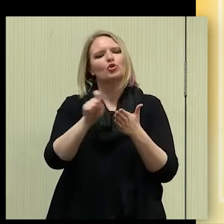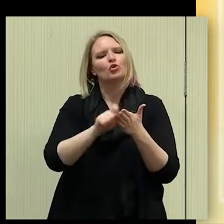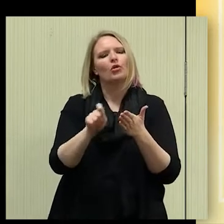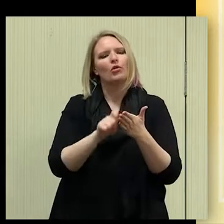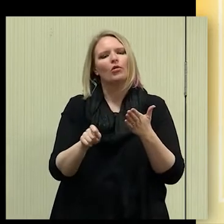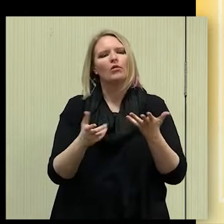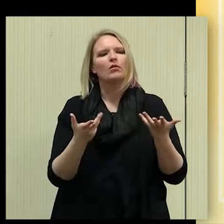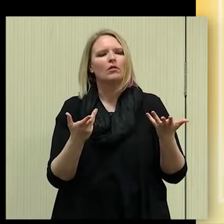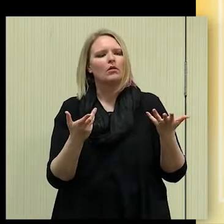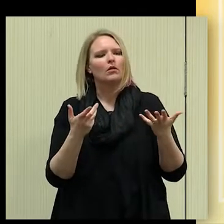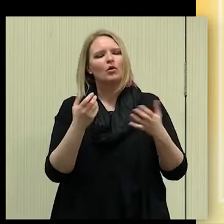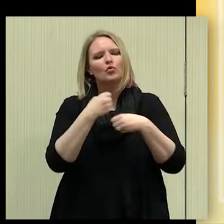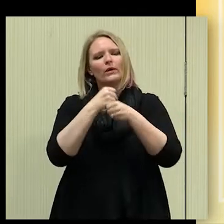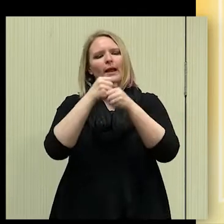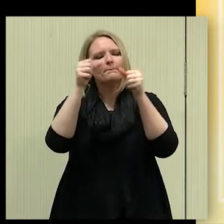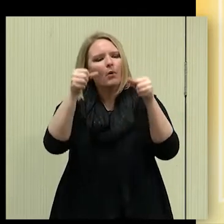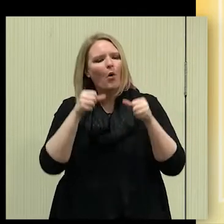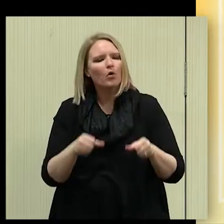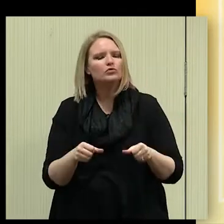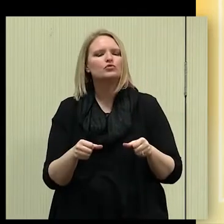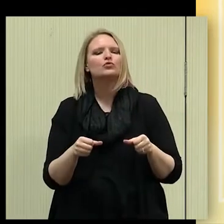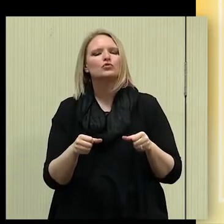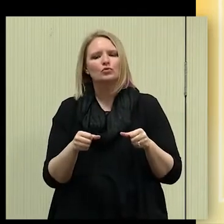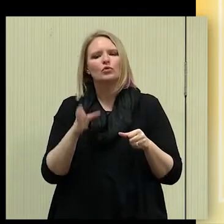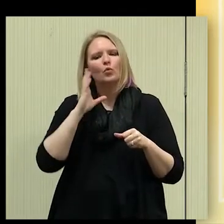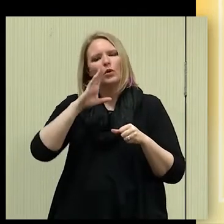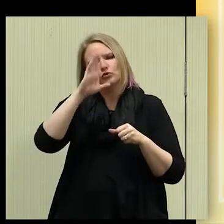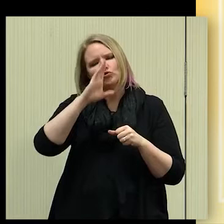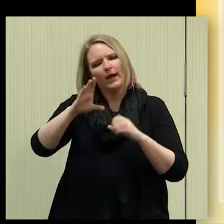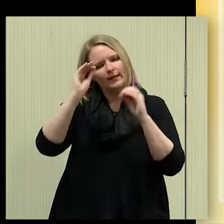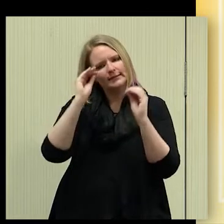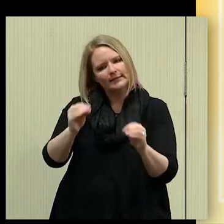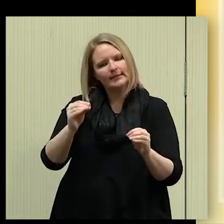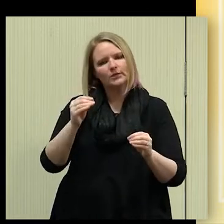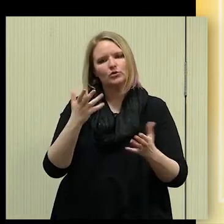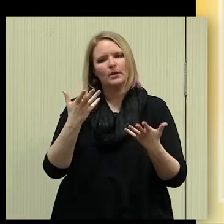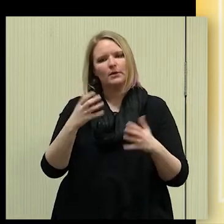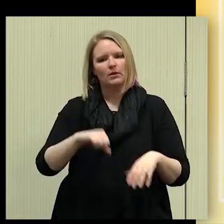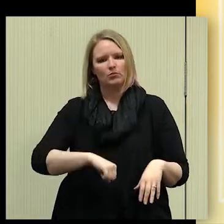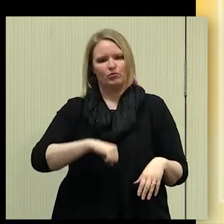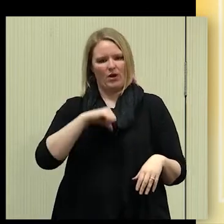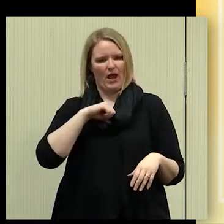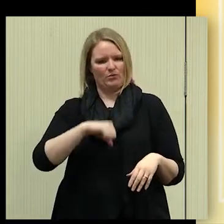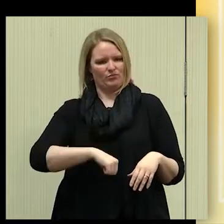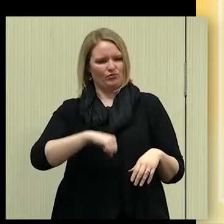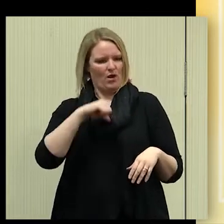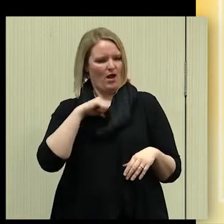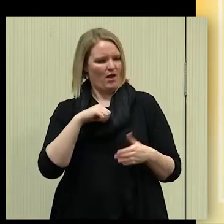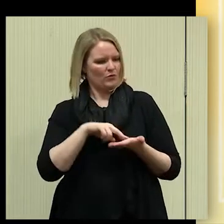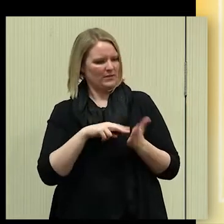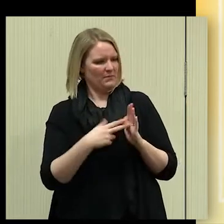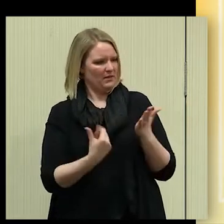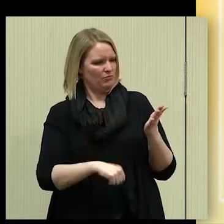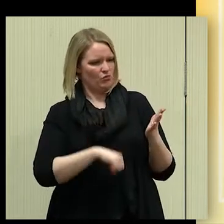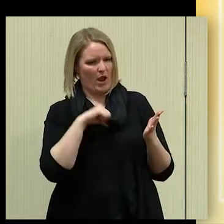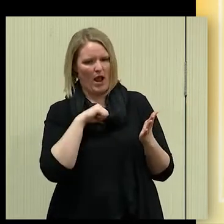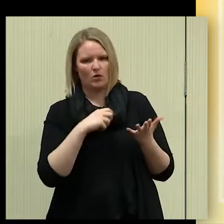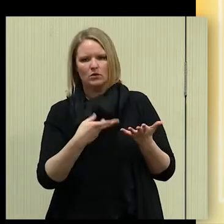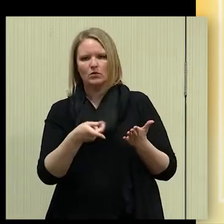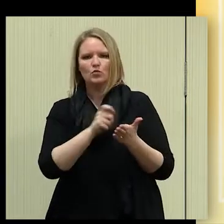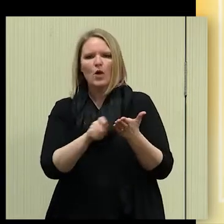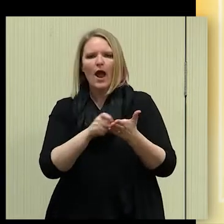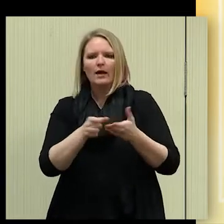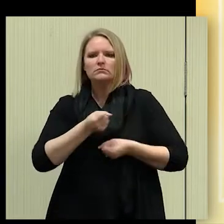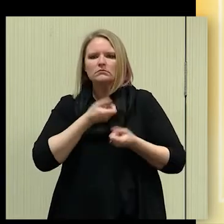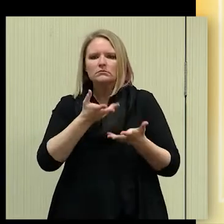like create posters where you're directly teaching, maybe proud. So what does it mean? Where's a time when you were proud? Write about it.